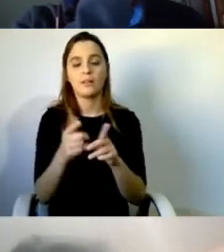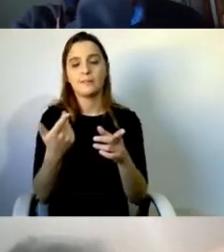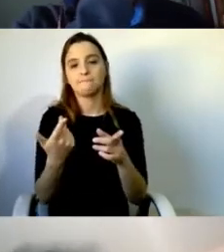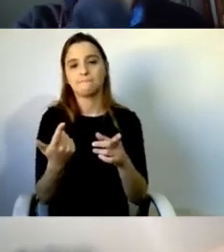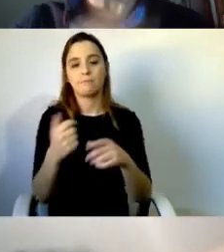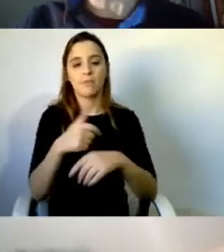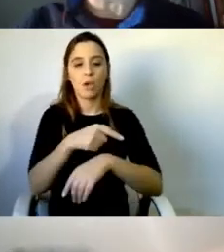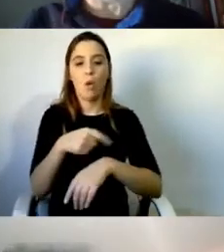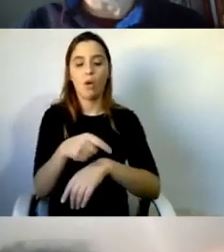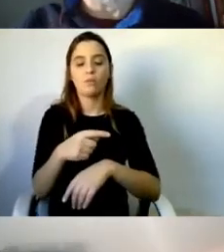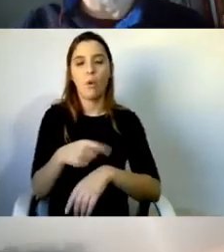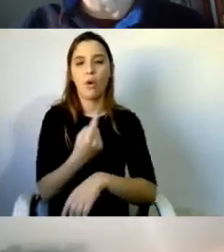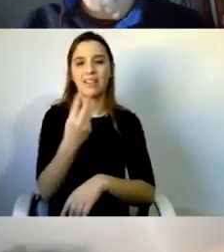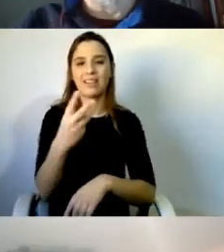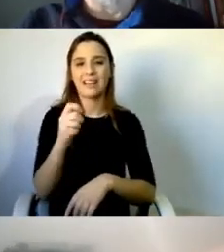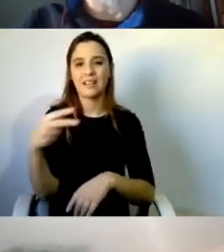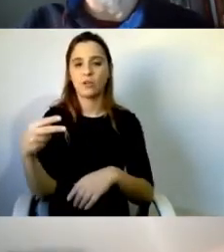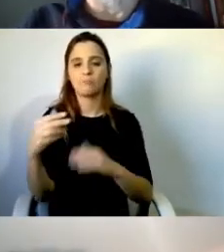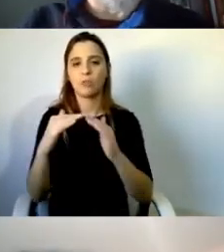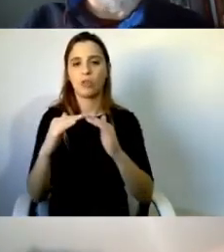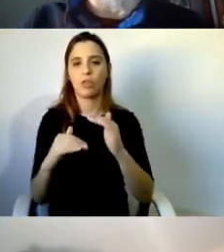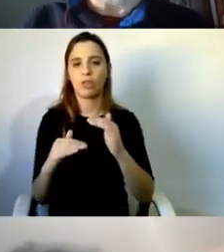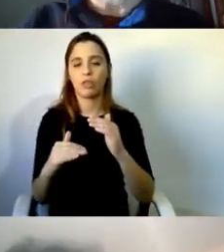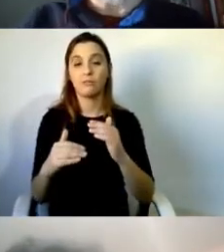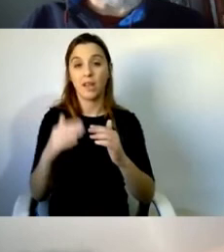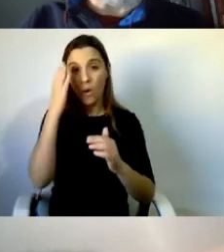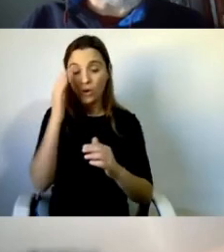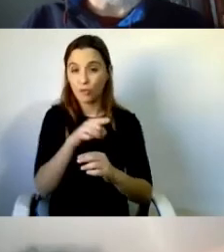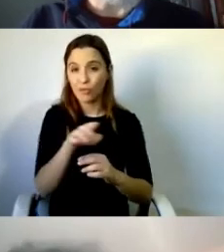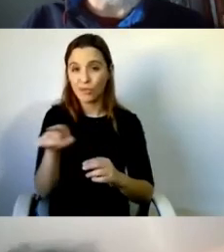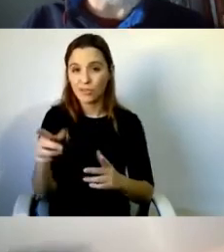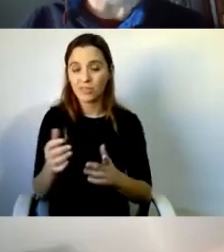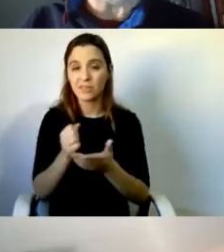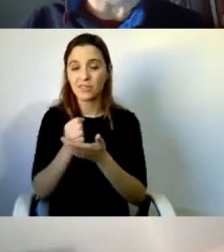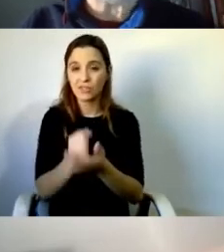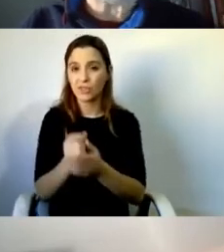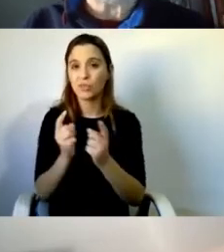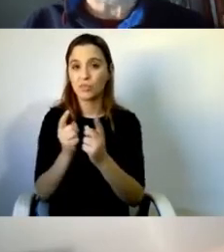able to recruit a PA in Portugal for this money.